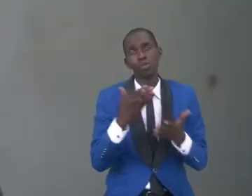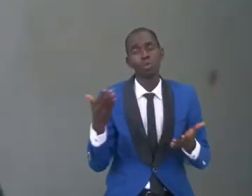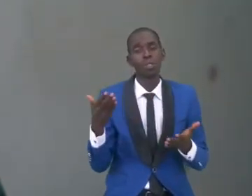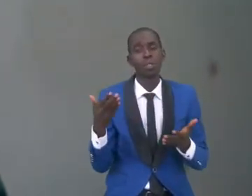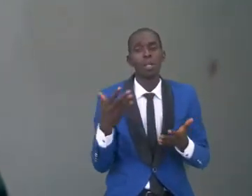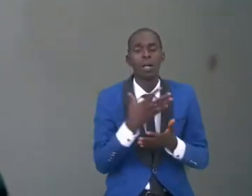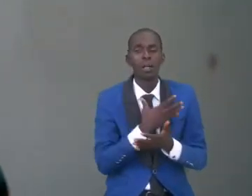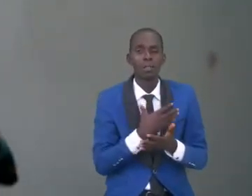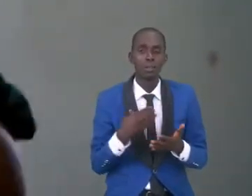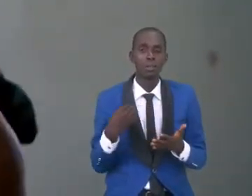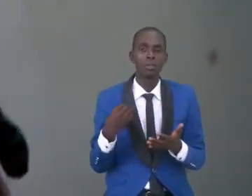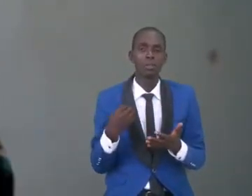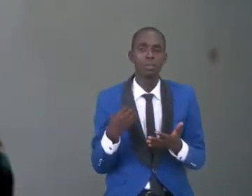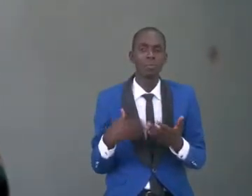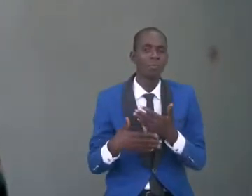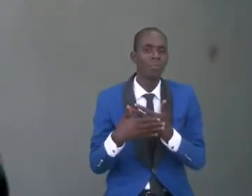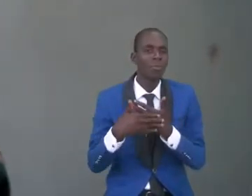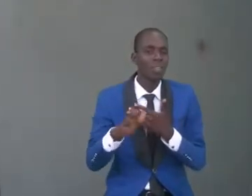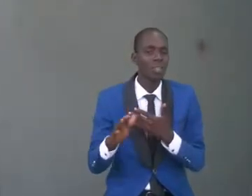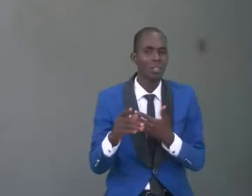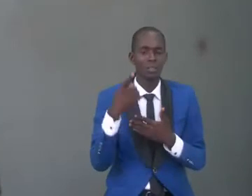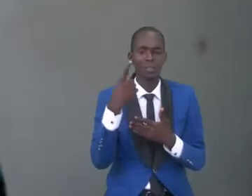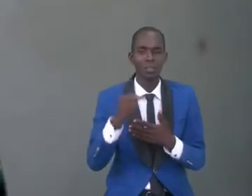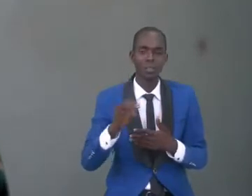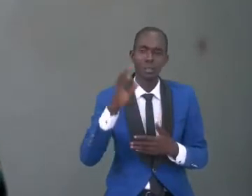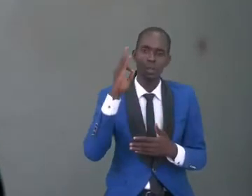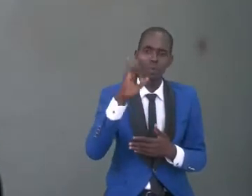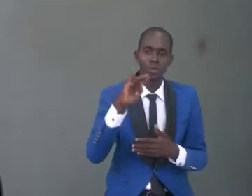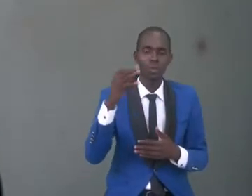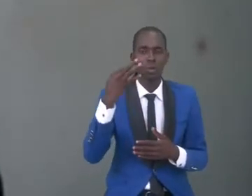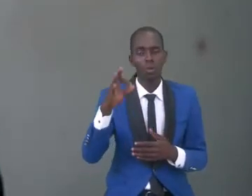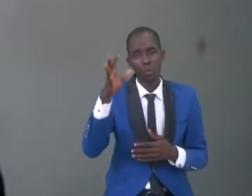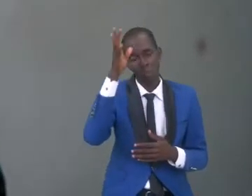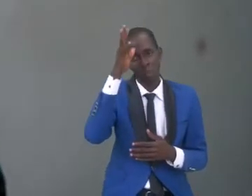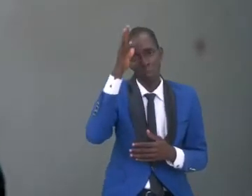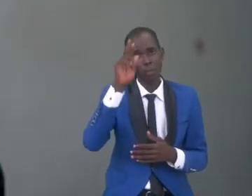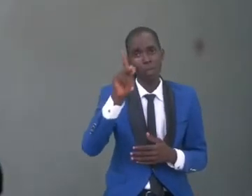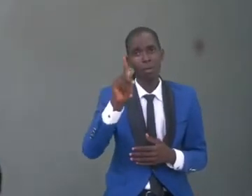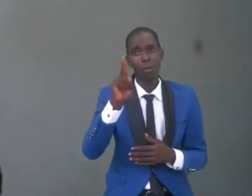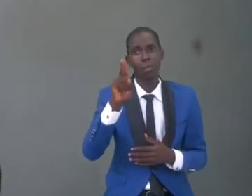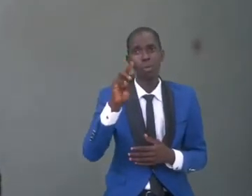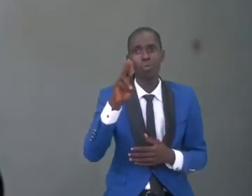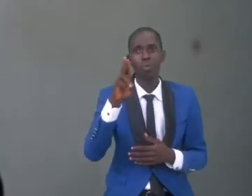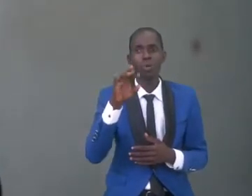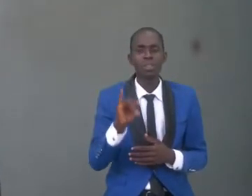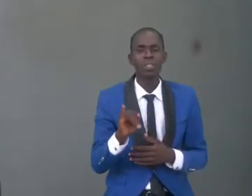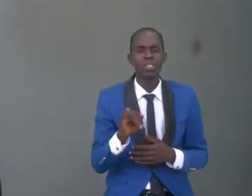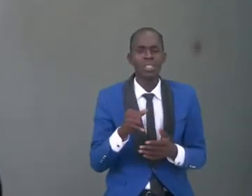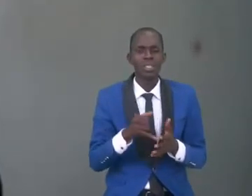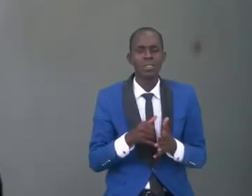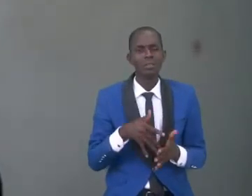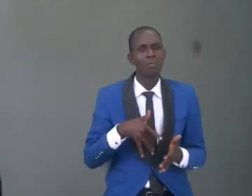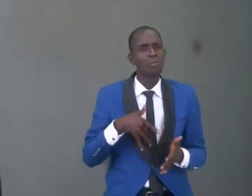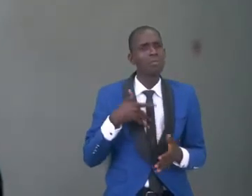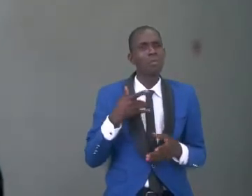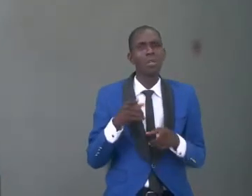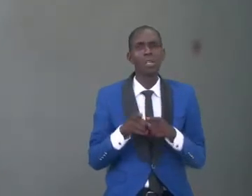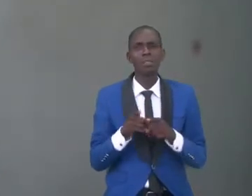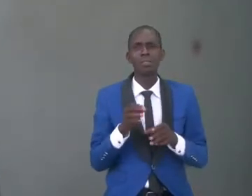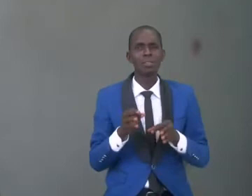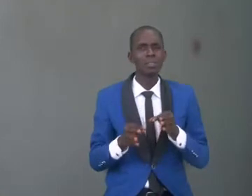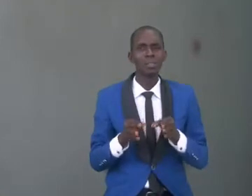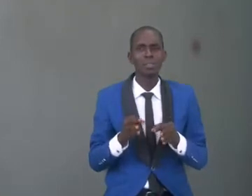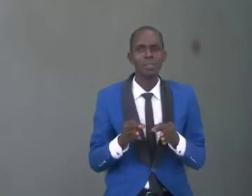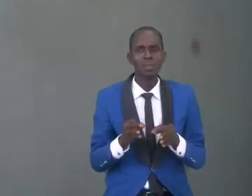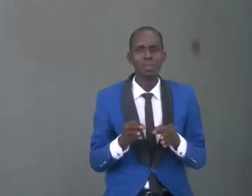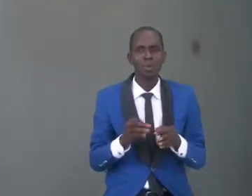And after the ministration of Abakumuji, it just be as if when the